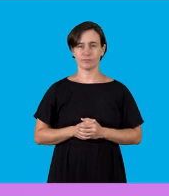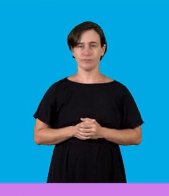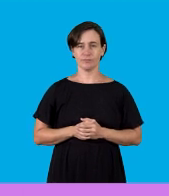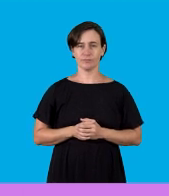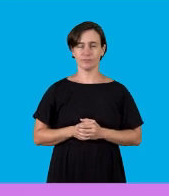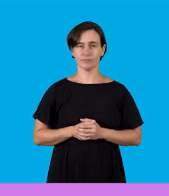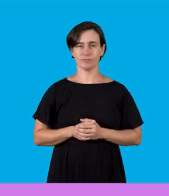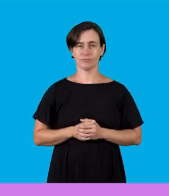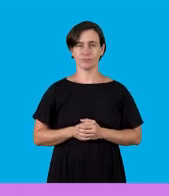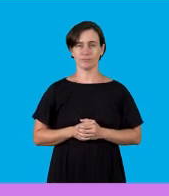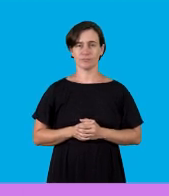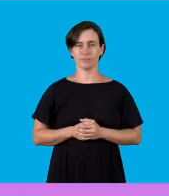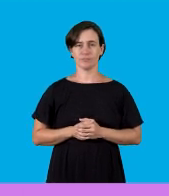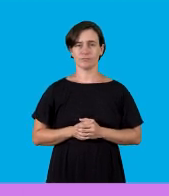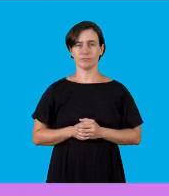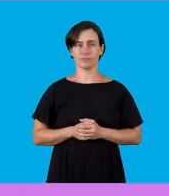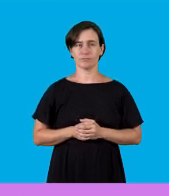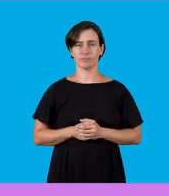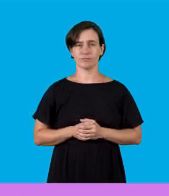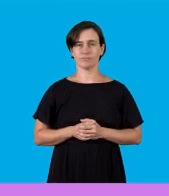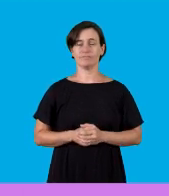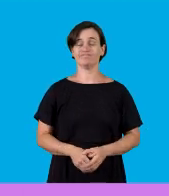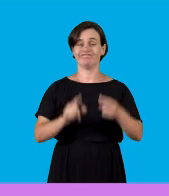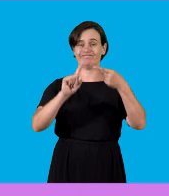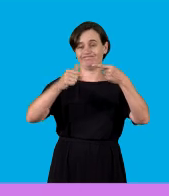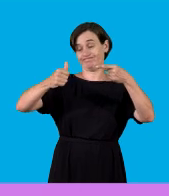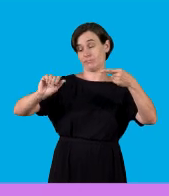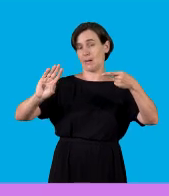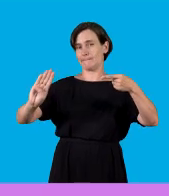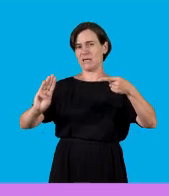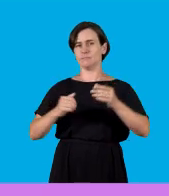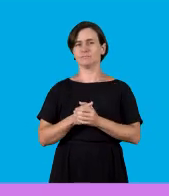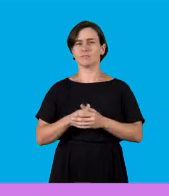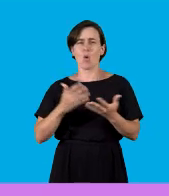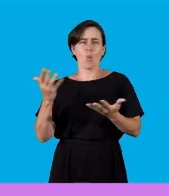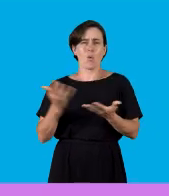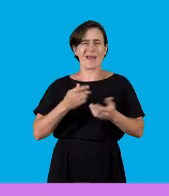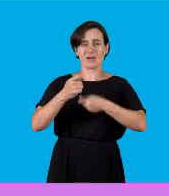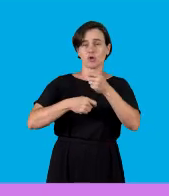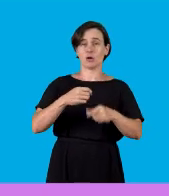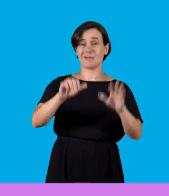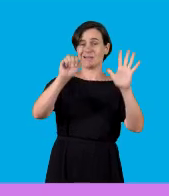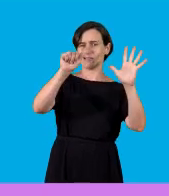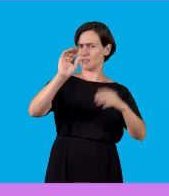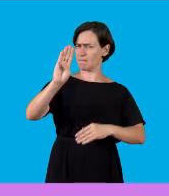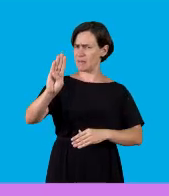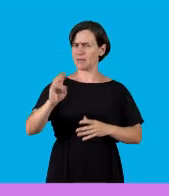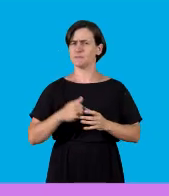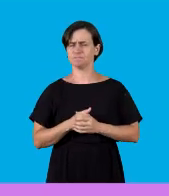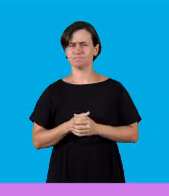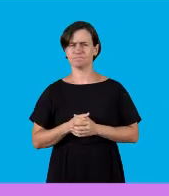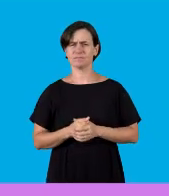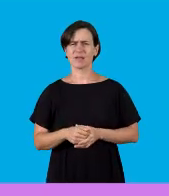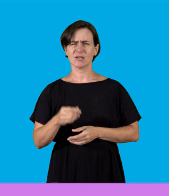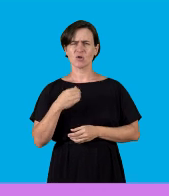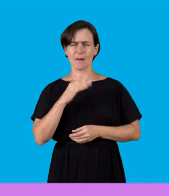18B. Then B says, where is shop 6B? Let's look at 6B. So the moment you